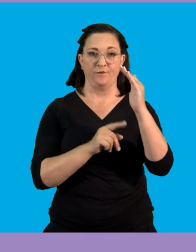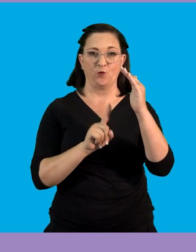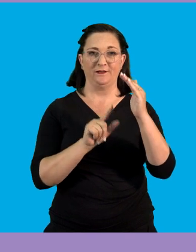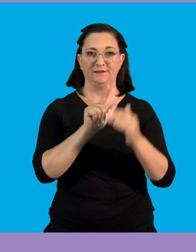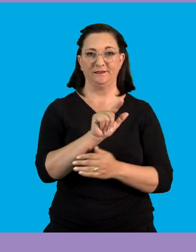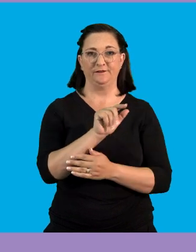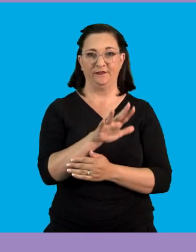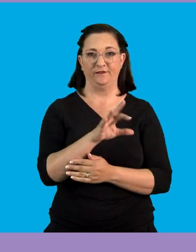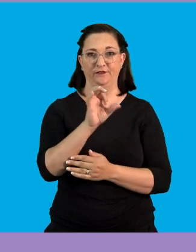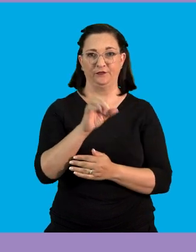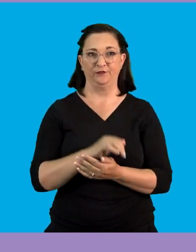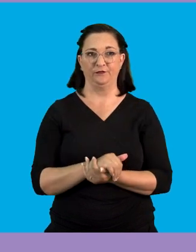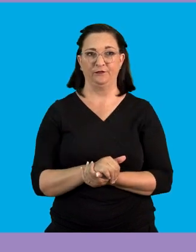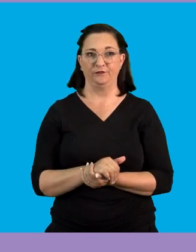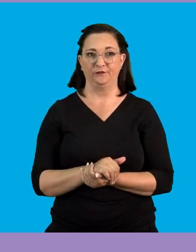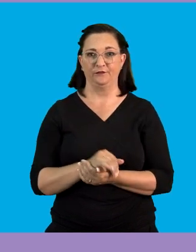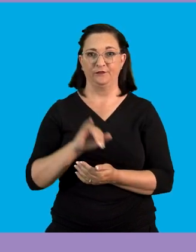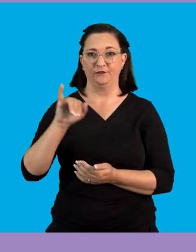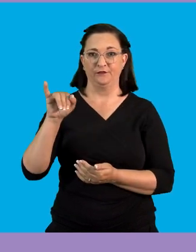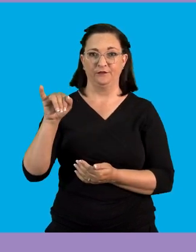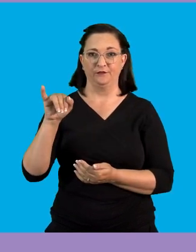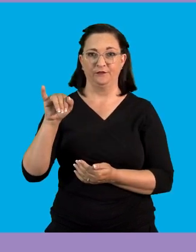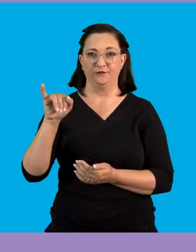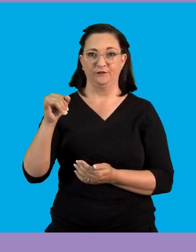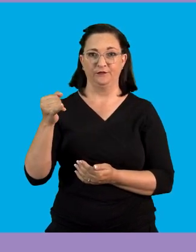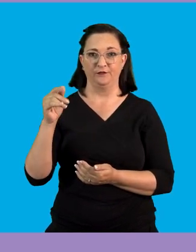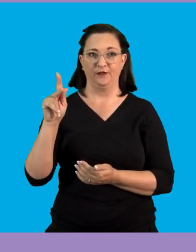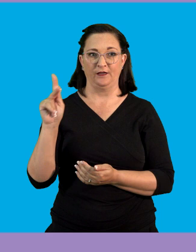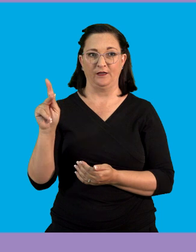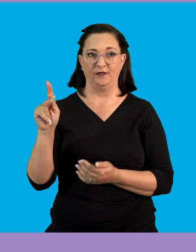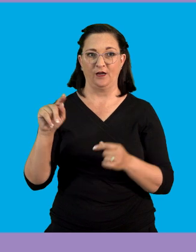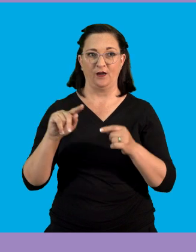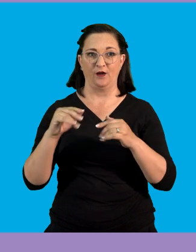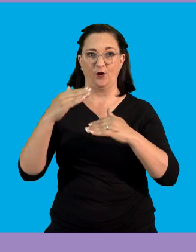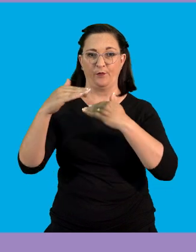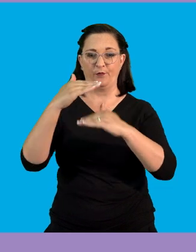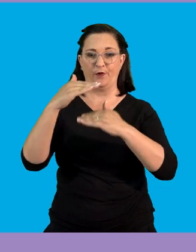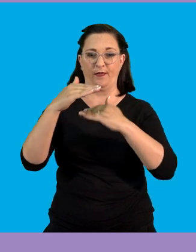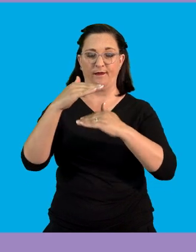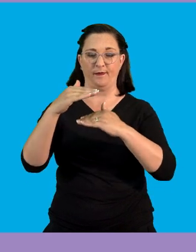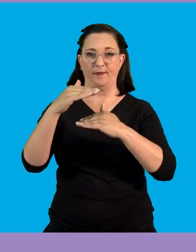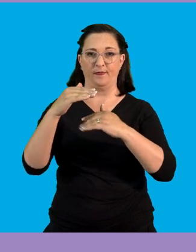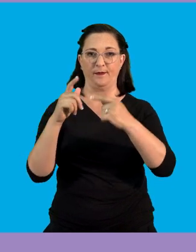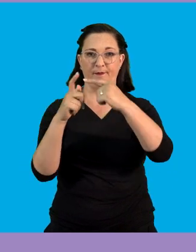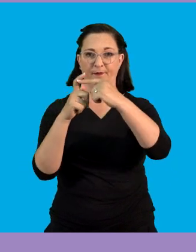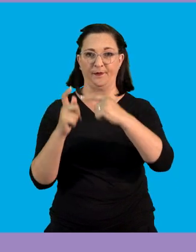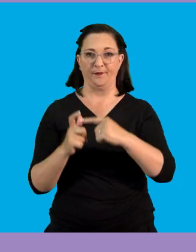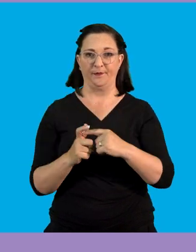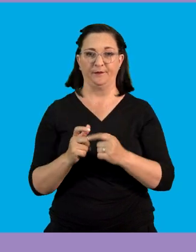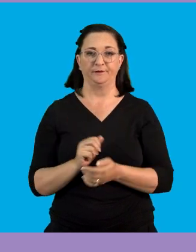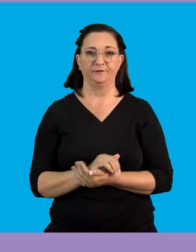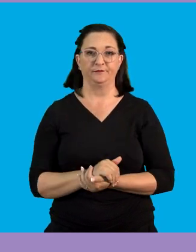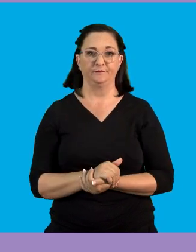is 75 degrees, and JK is parallel to